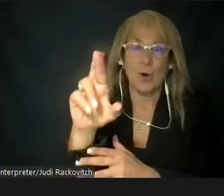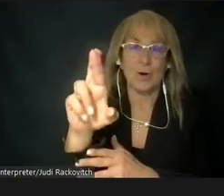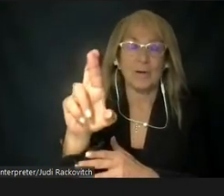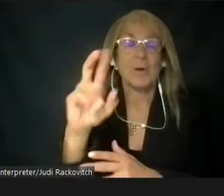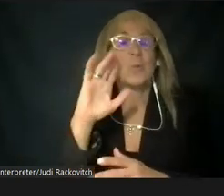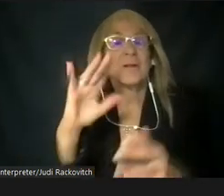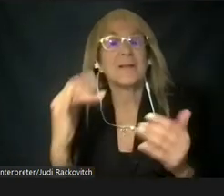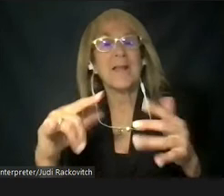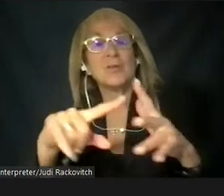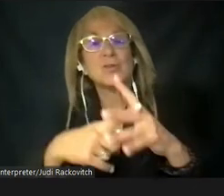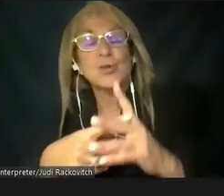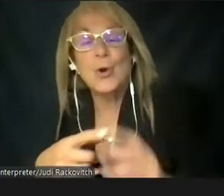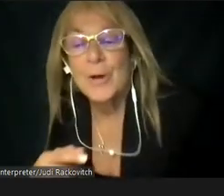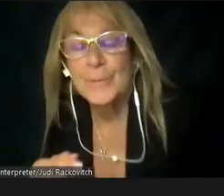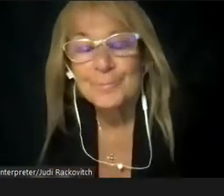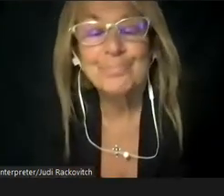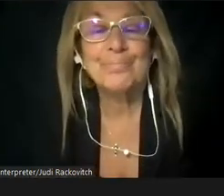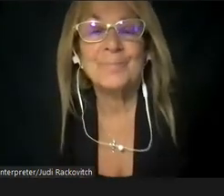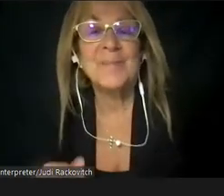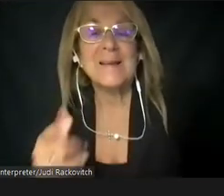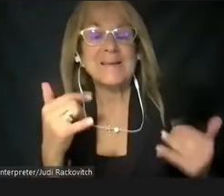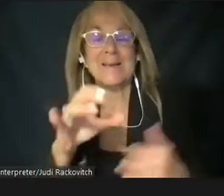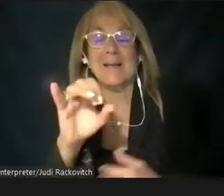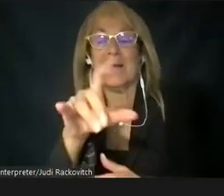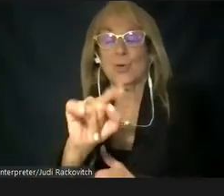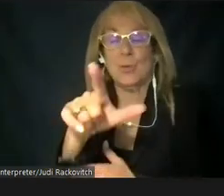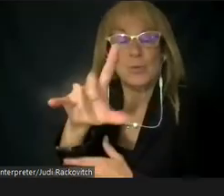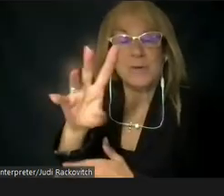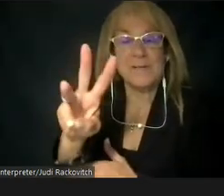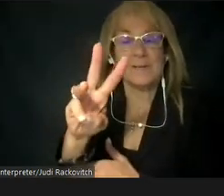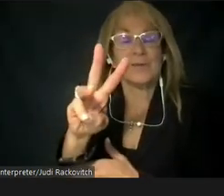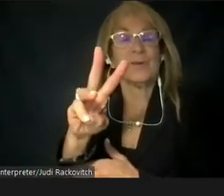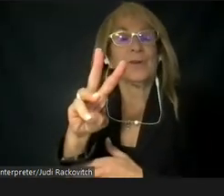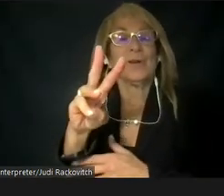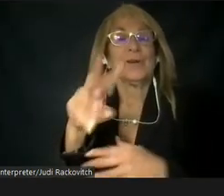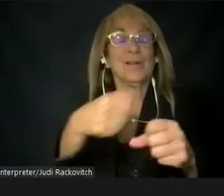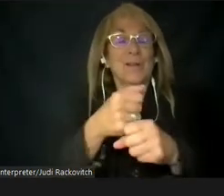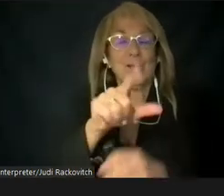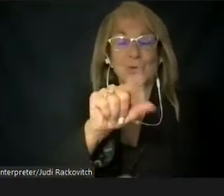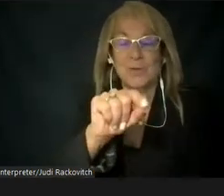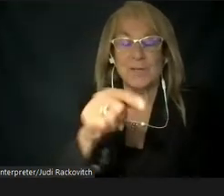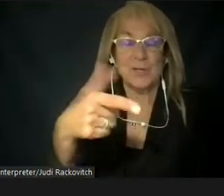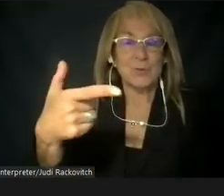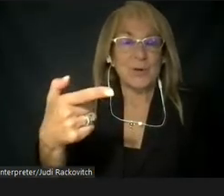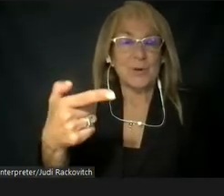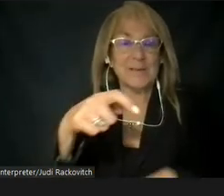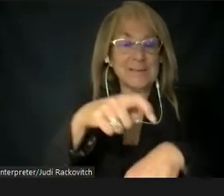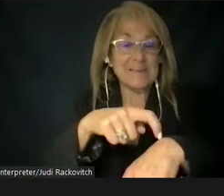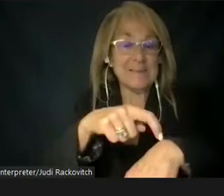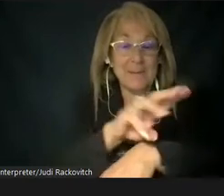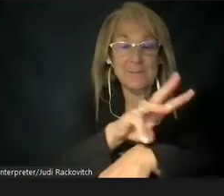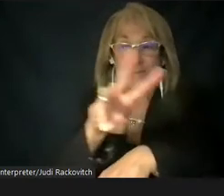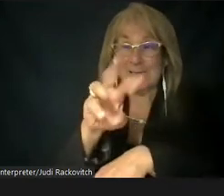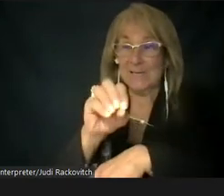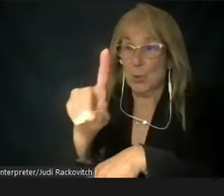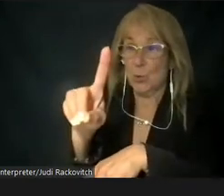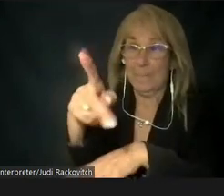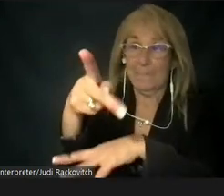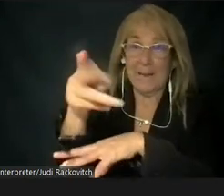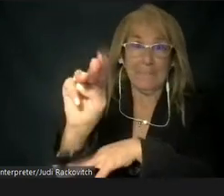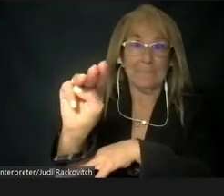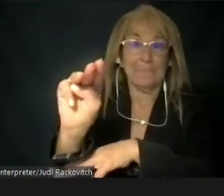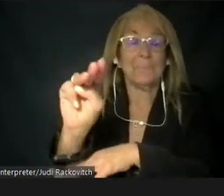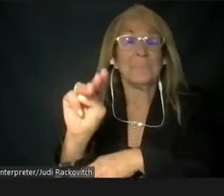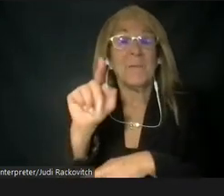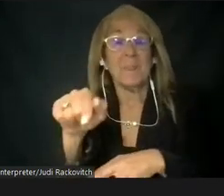Today is October 26, 2021, and the time is 6.01pm. This